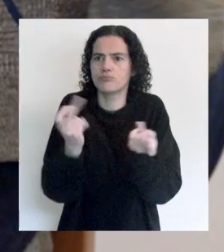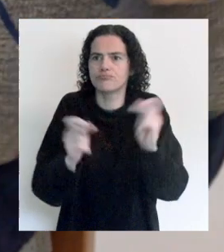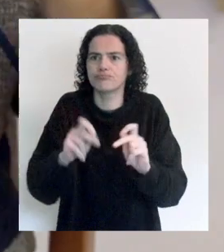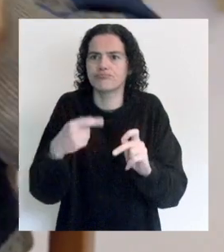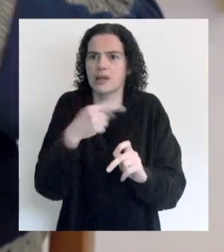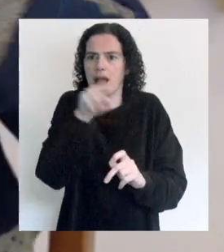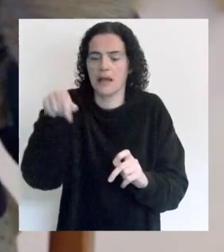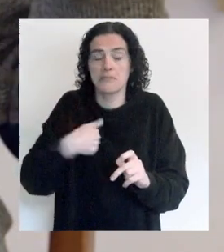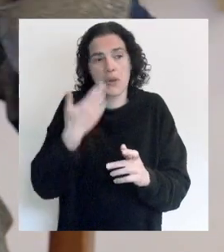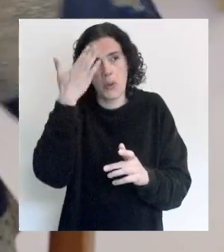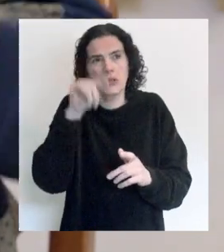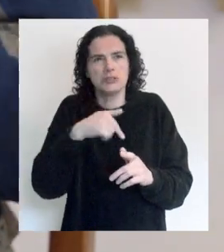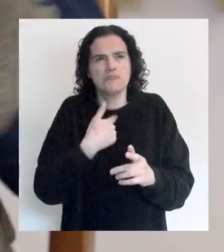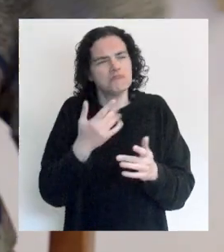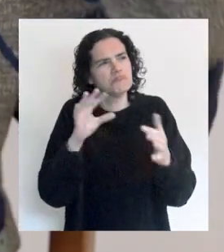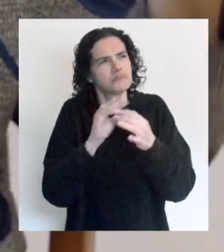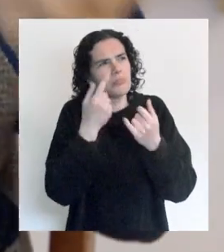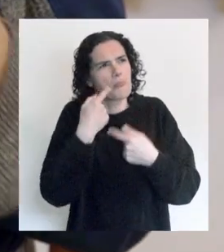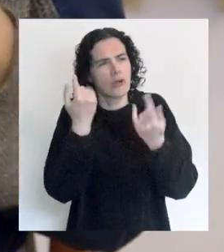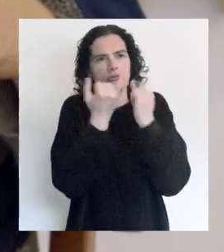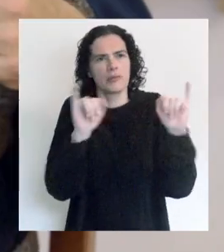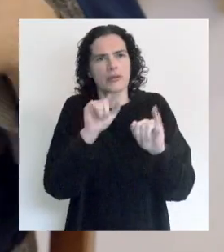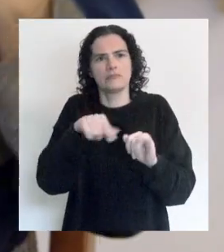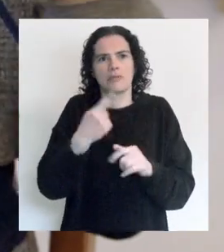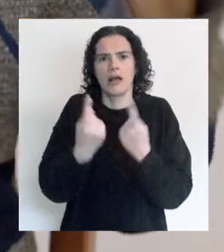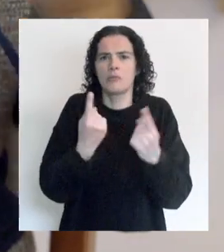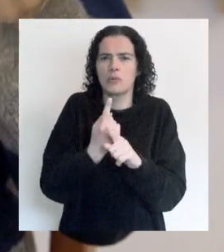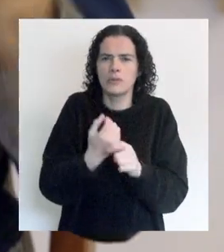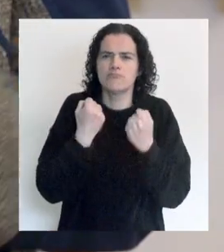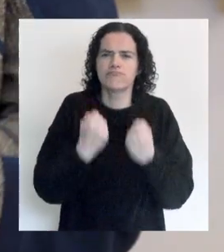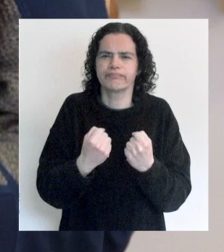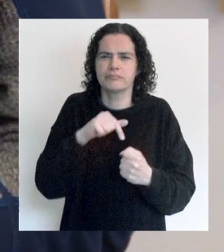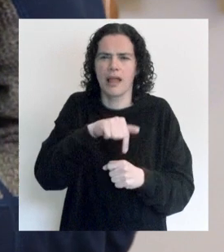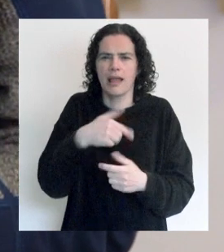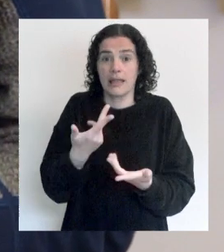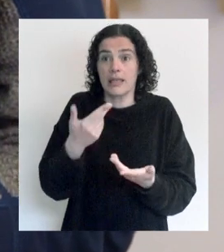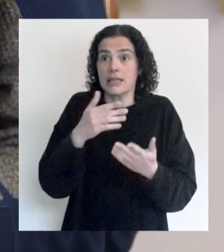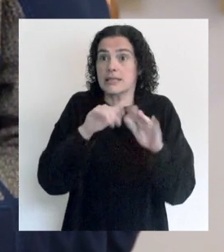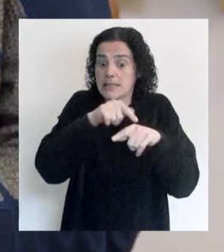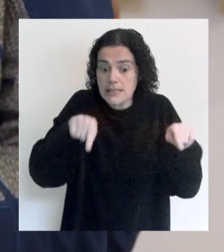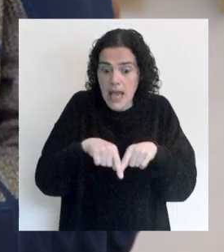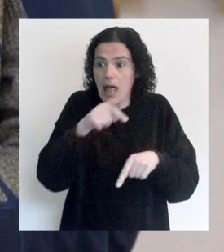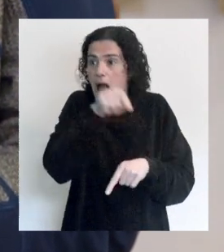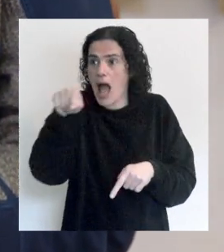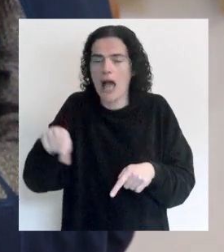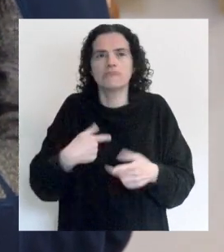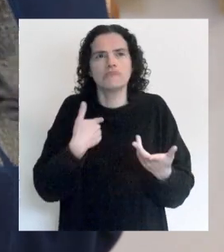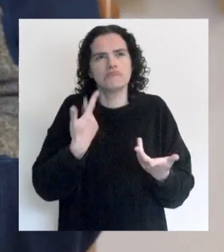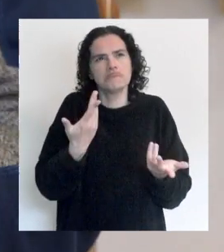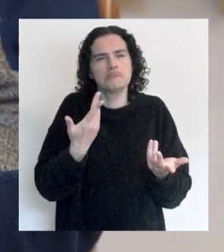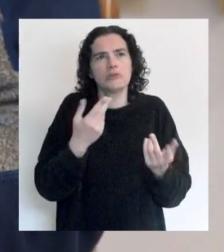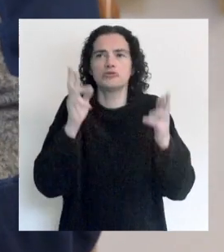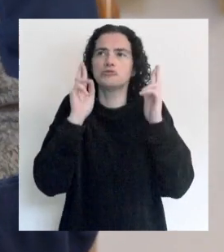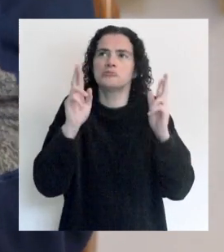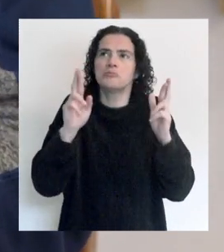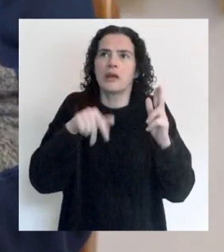something else, and I think that's this sort of interdependence is something which is very strongly present in this room, and hopefully we're